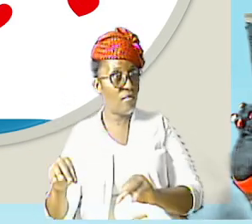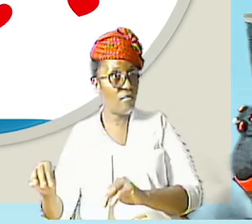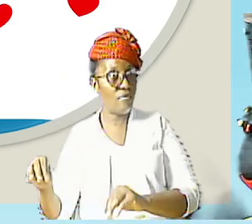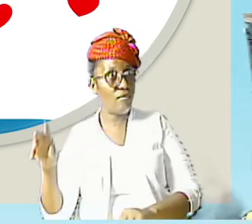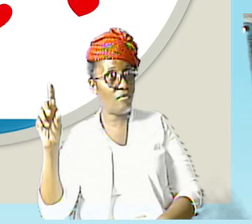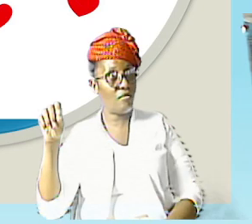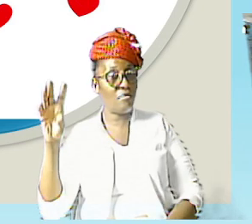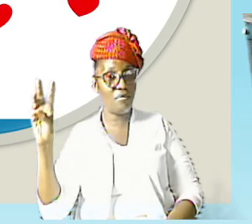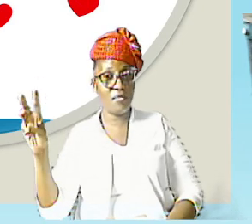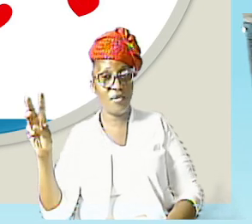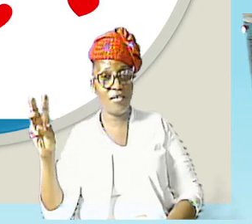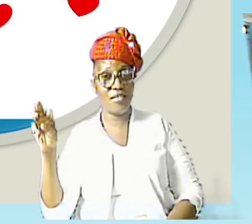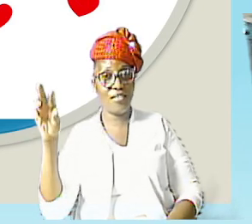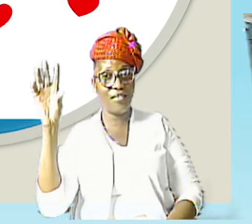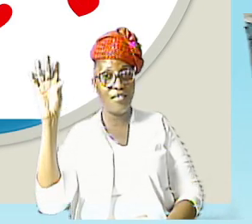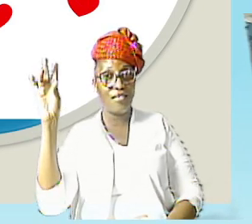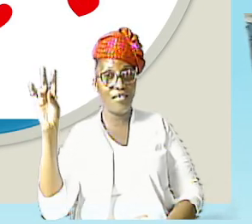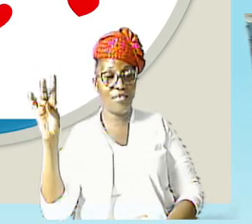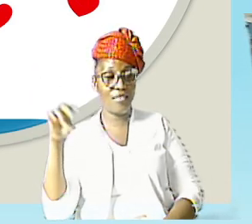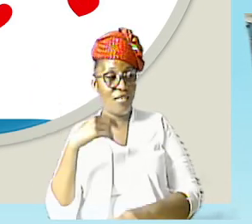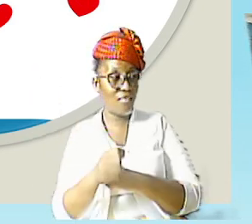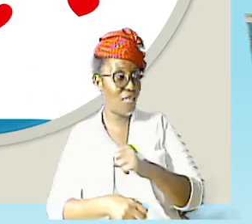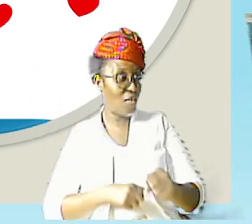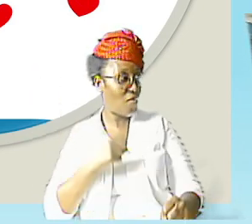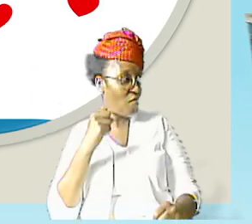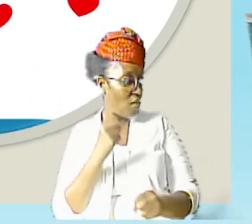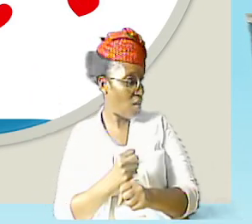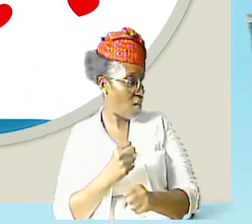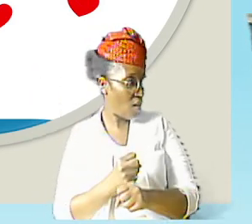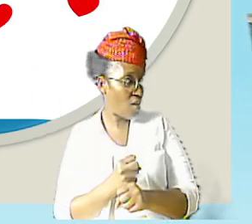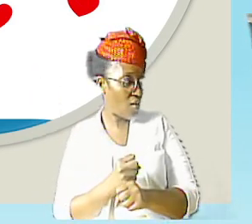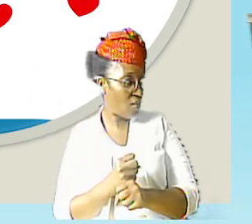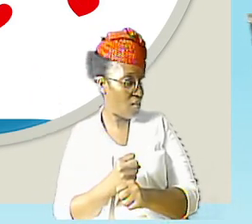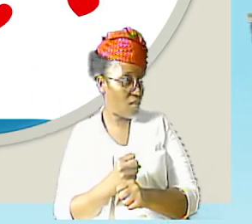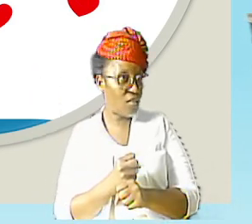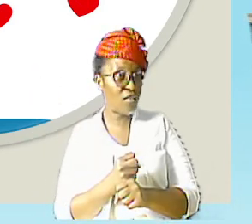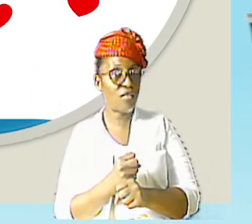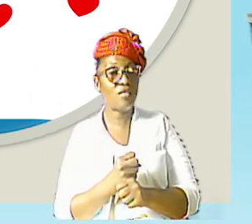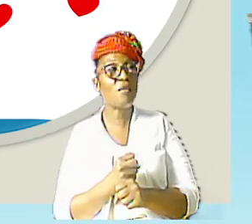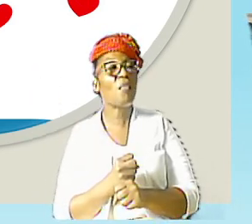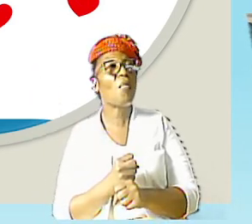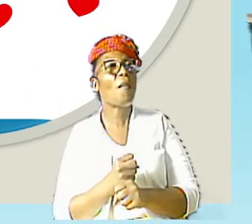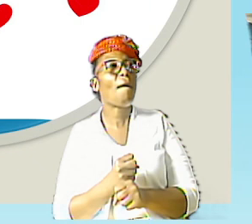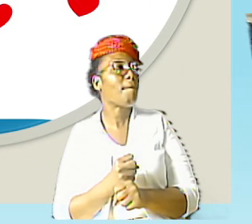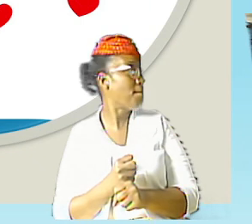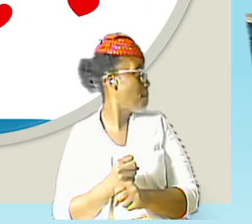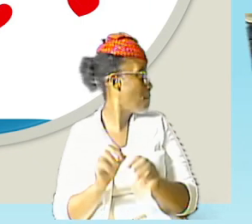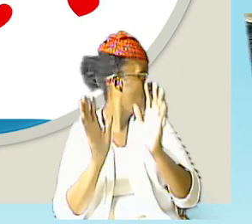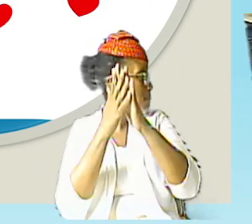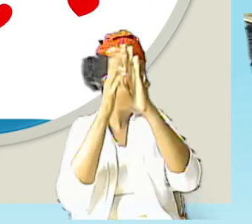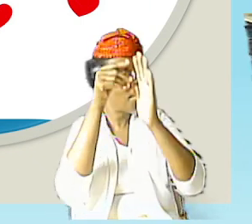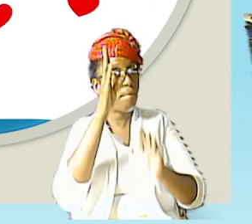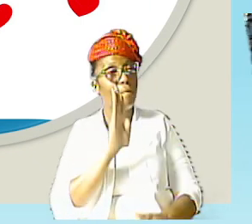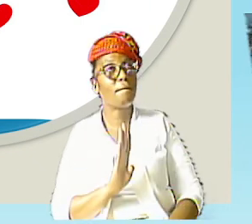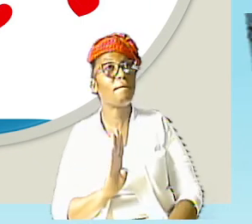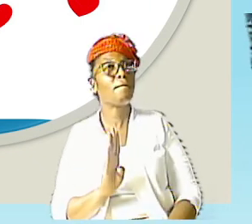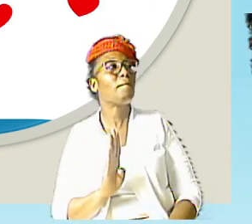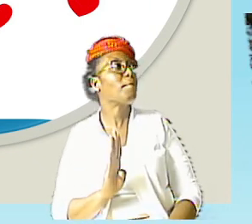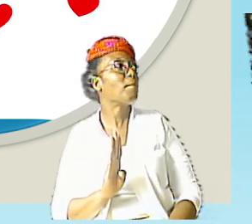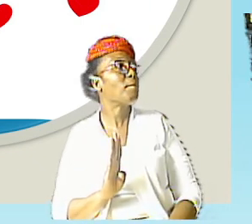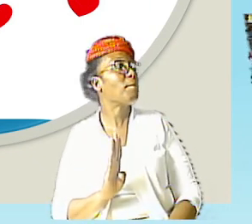March 26, 2016, 7 years, the Denton. Hallelujah. Come on, come on up here, brother and sister Denton. Praise God. And while they're